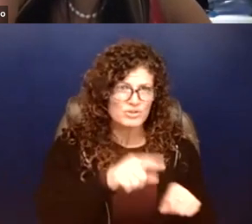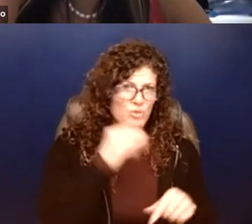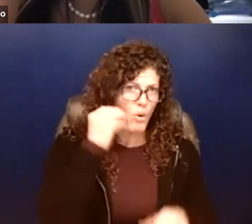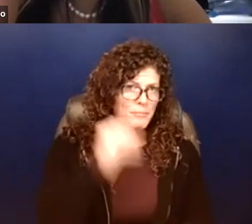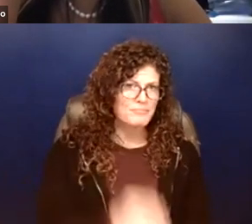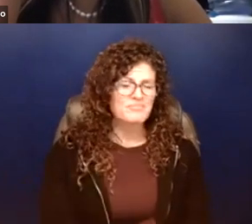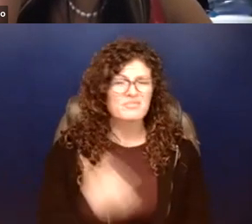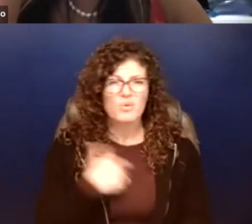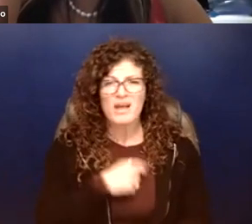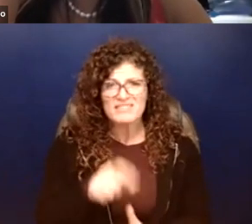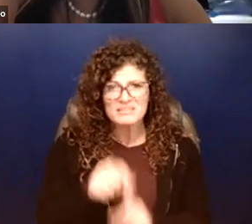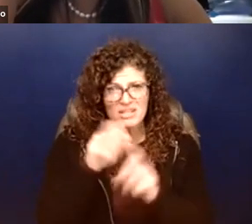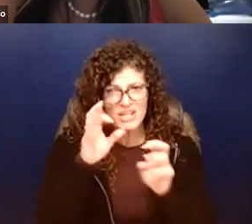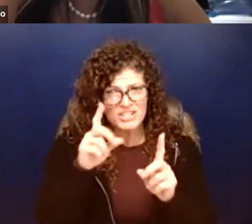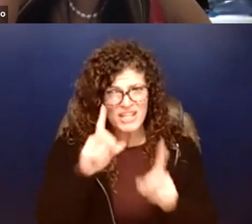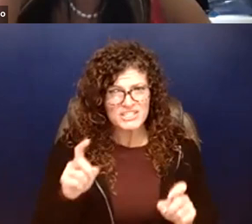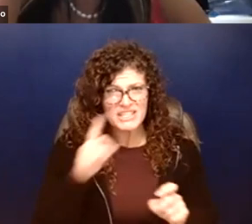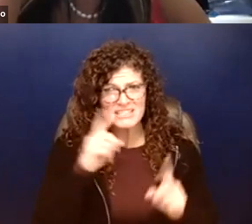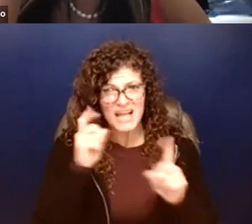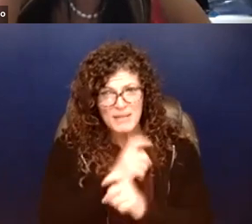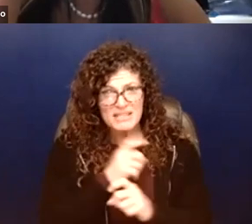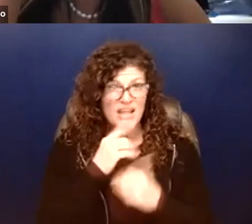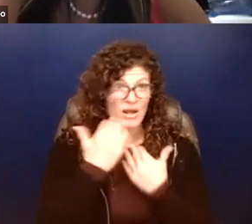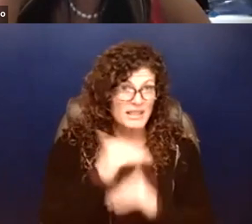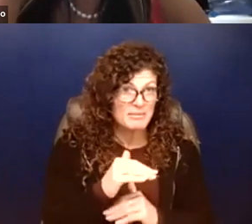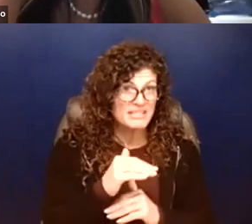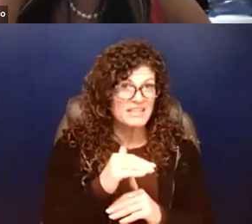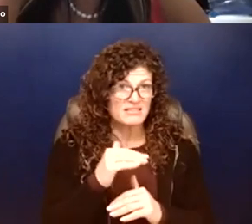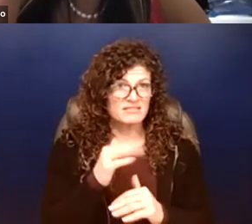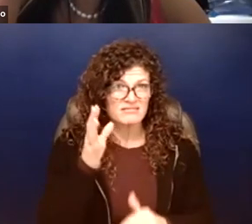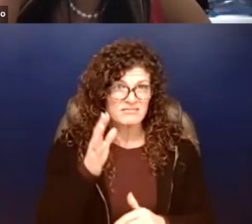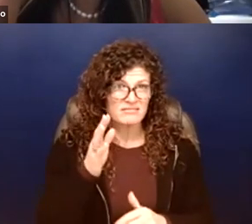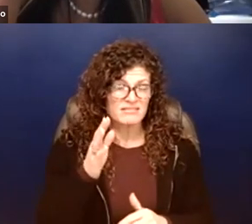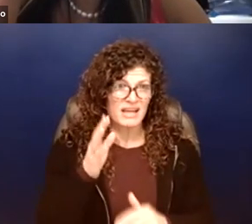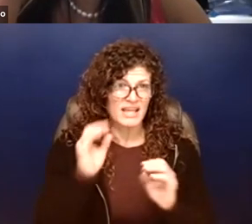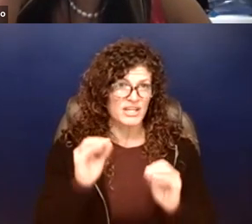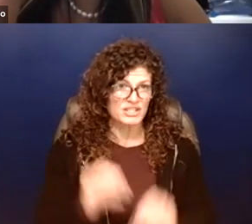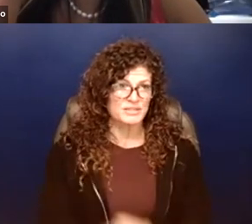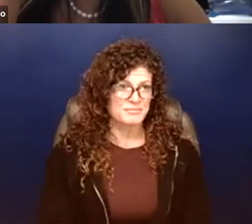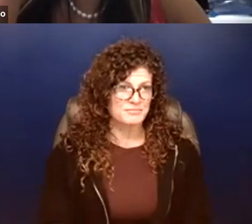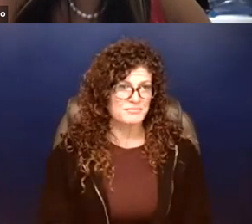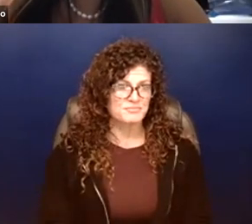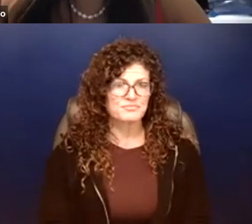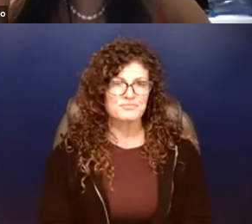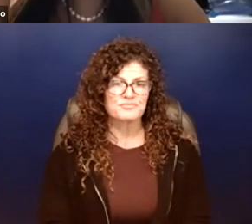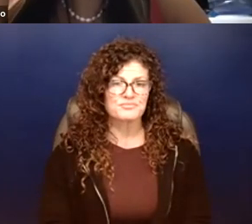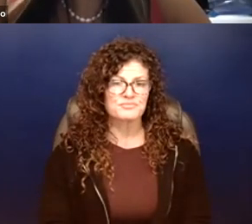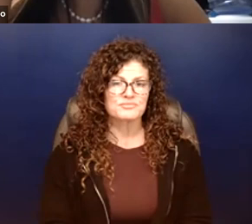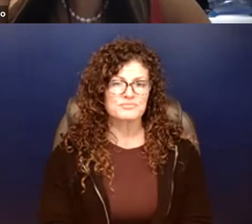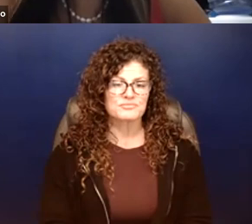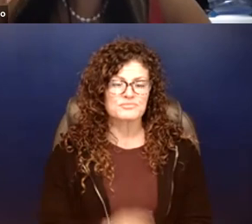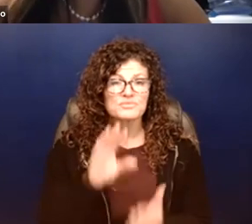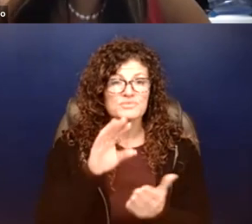special education needs with interrupted or limited formal education. In other words, students who statistically receive